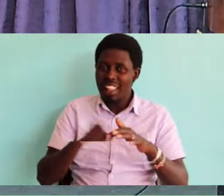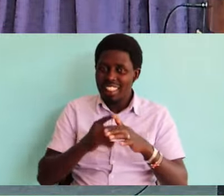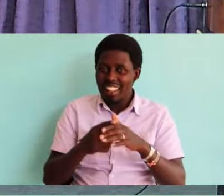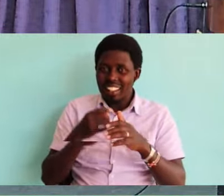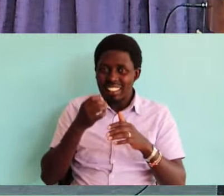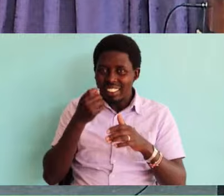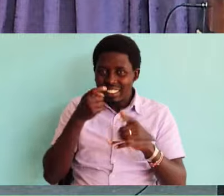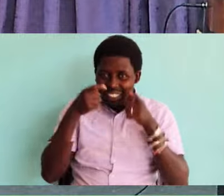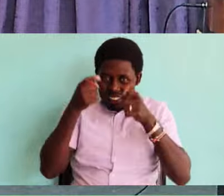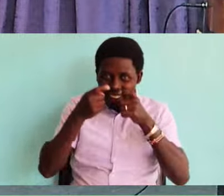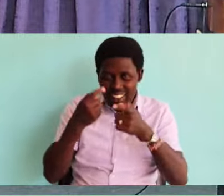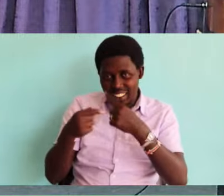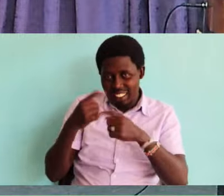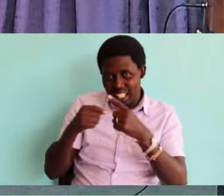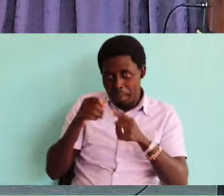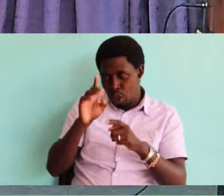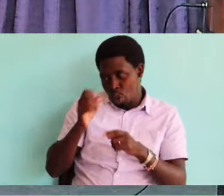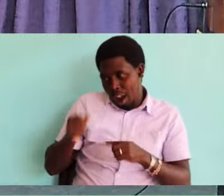door.